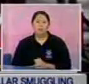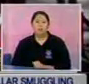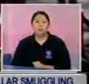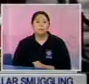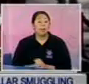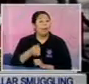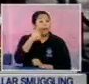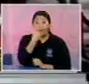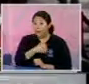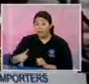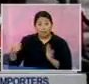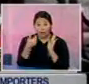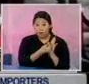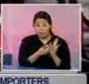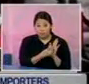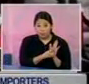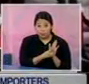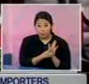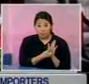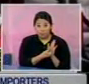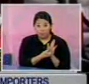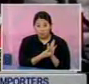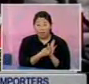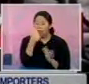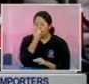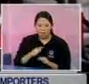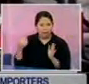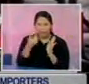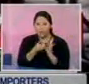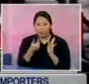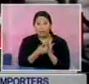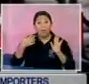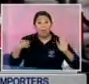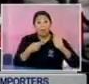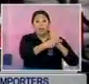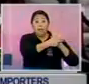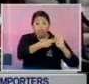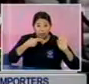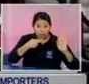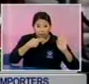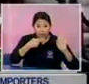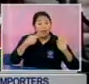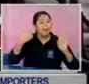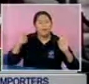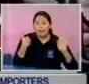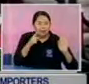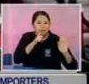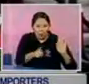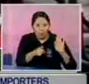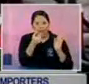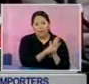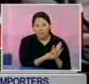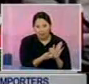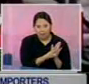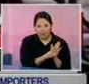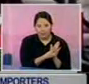that any evidence that is identified or marked is not yet evidence.